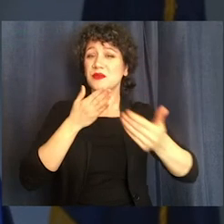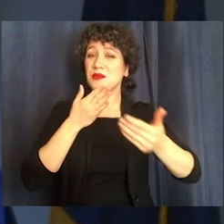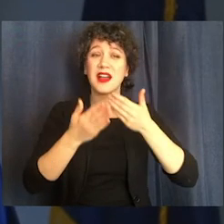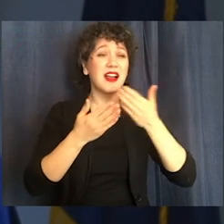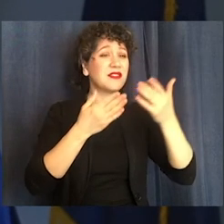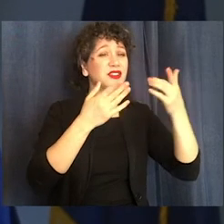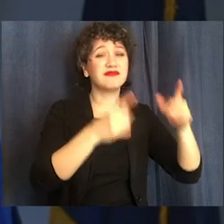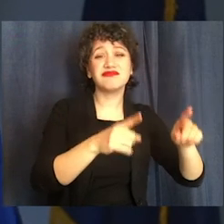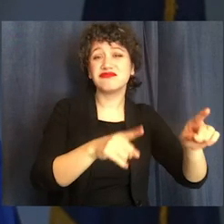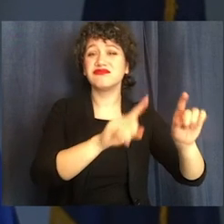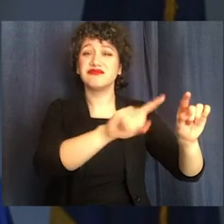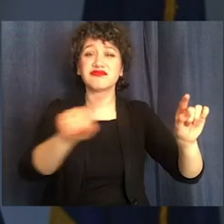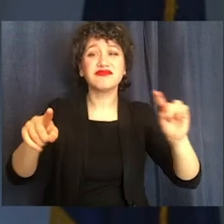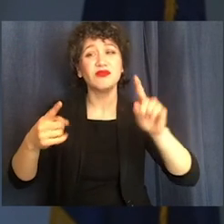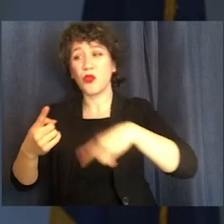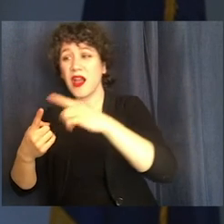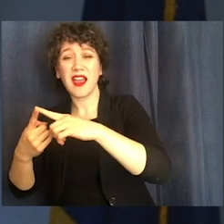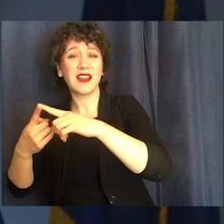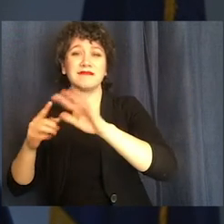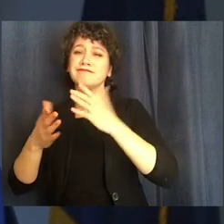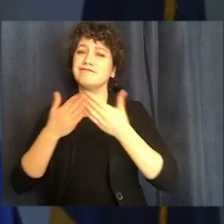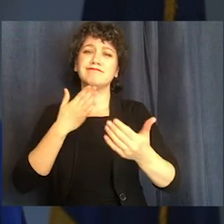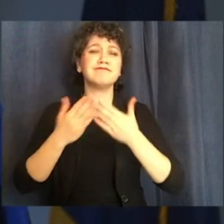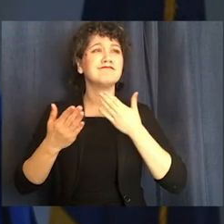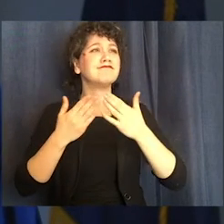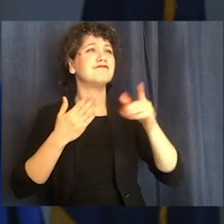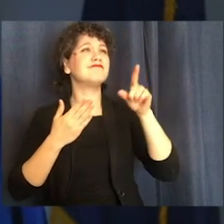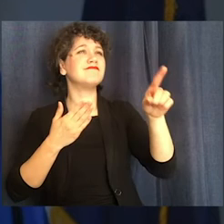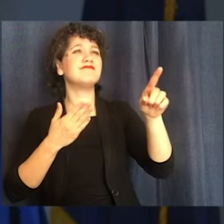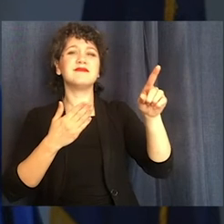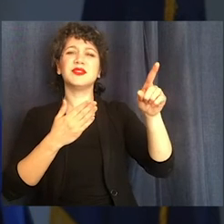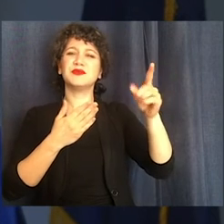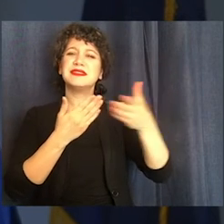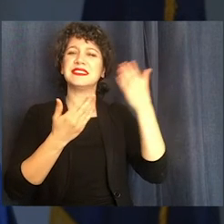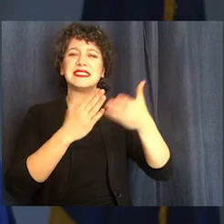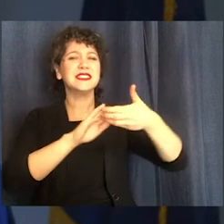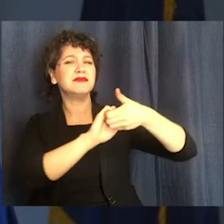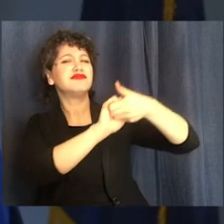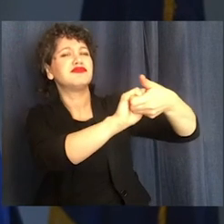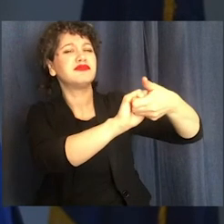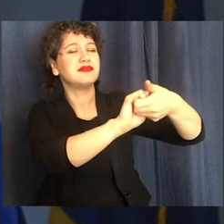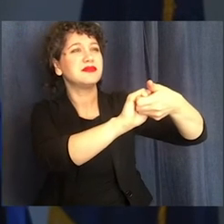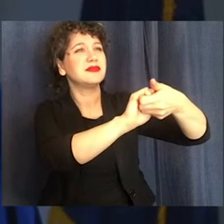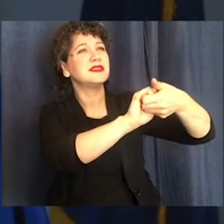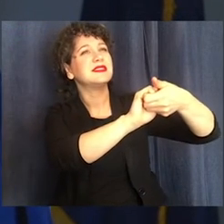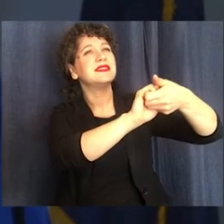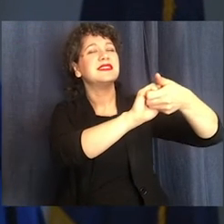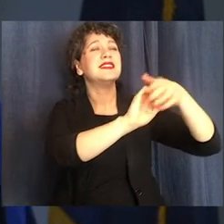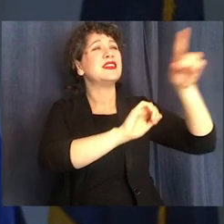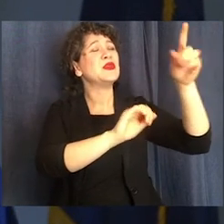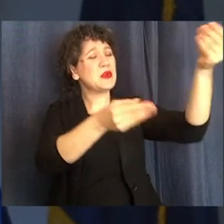you've given me the best gift that I've ever known. You give me